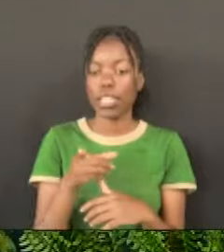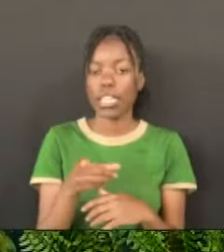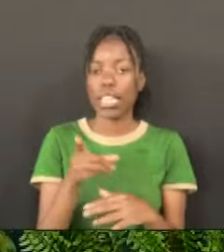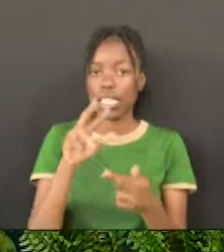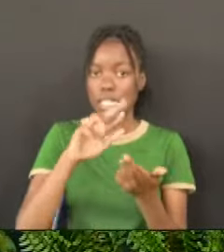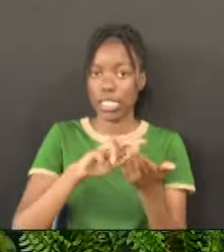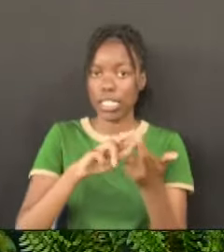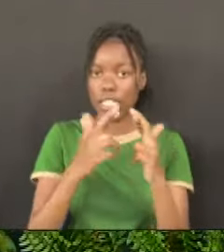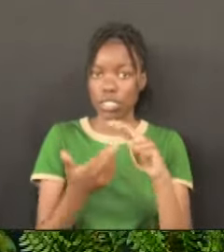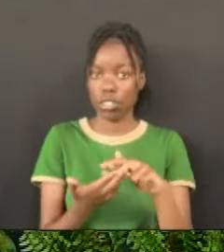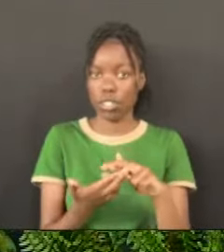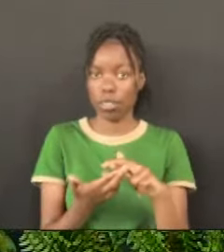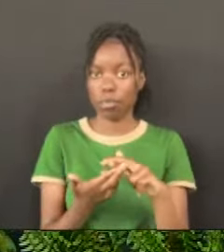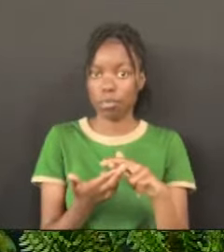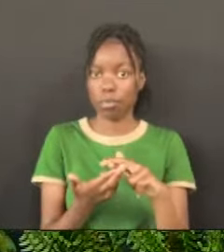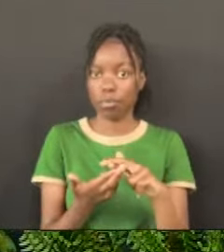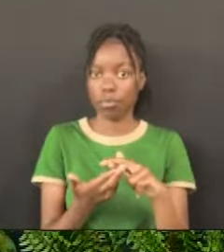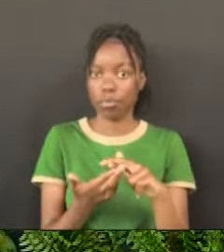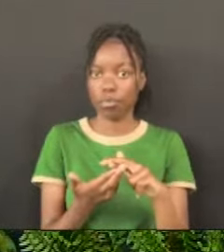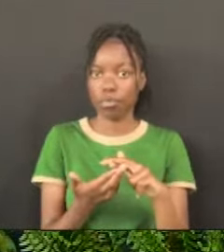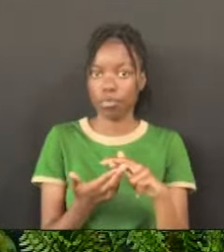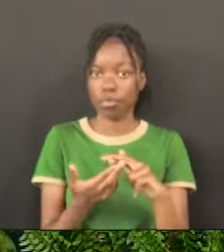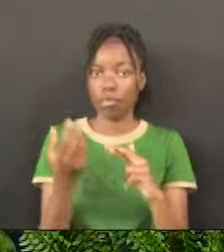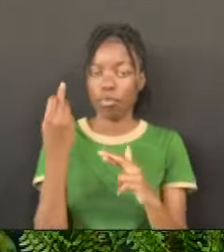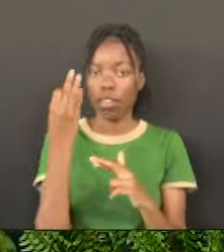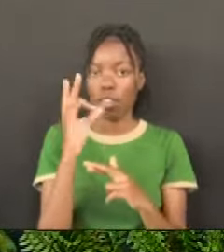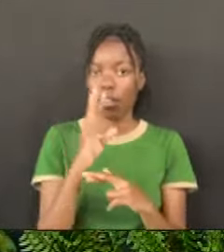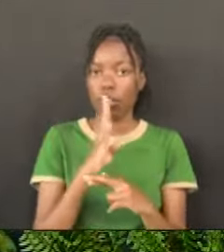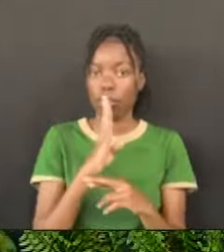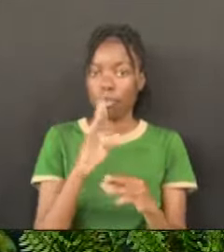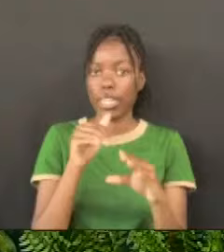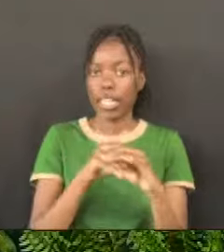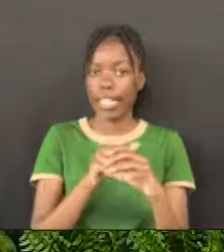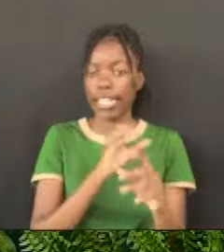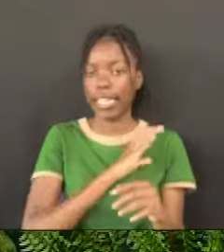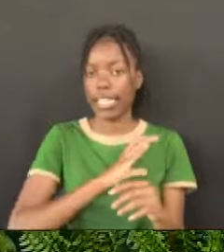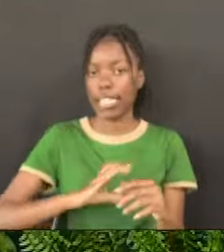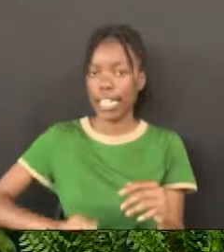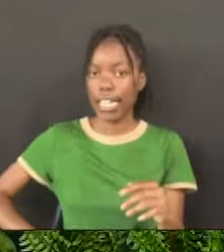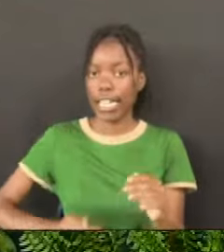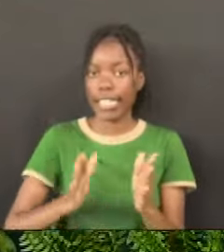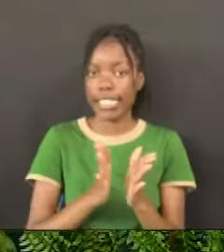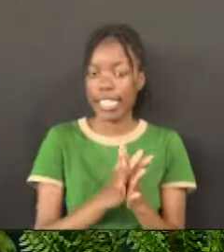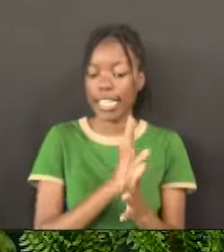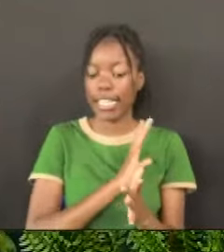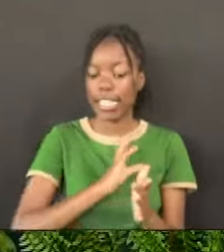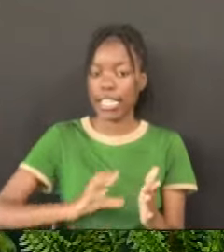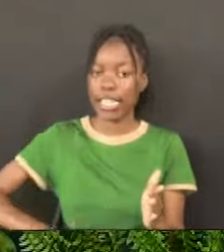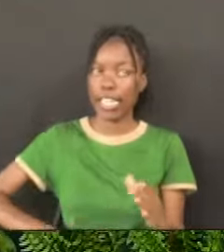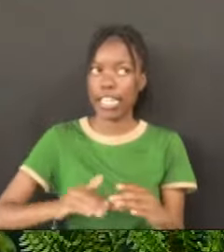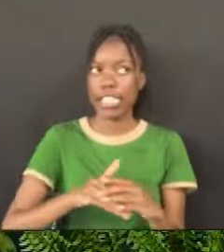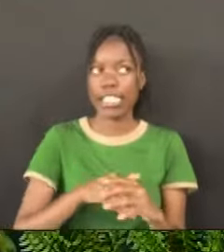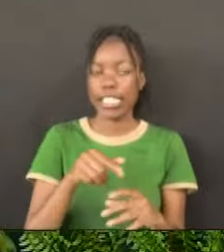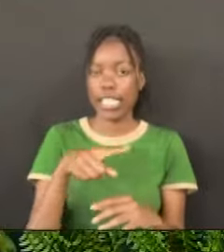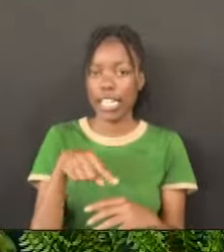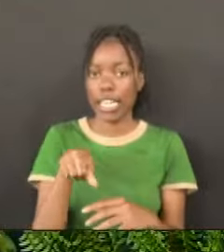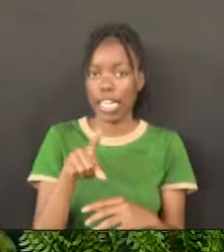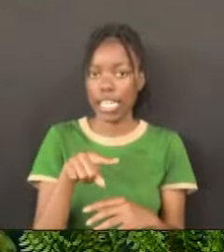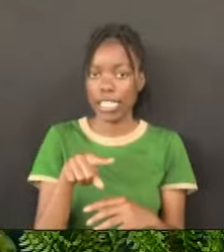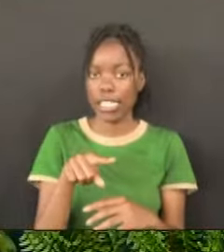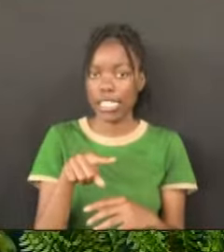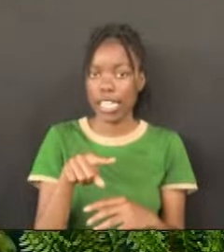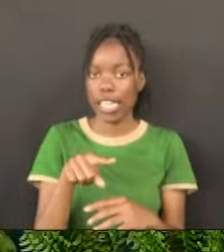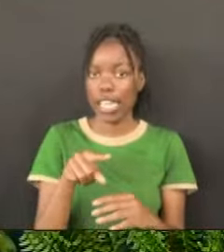relationship of being in Christ and Christ in us, or being in God